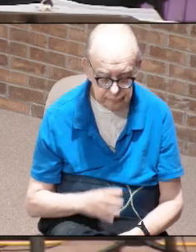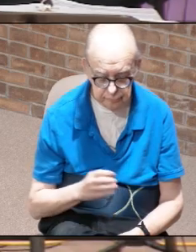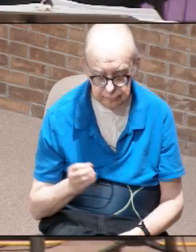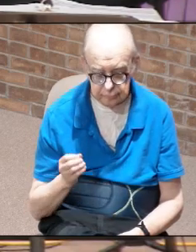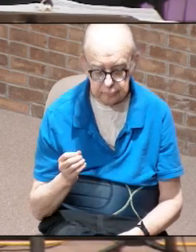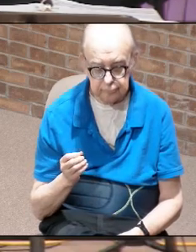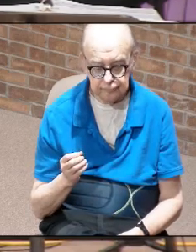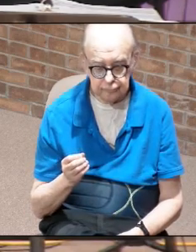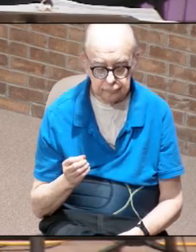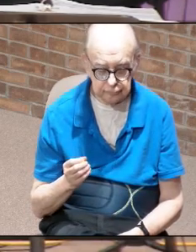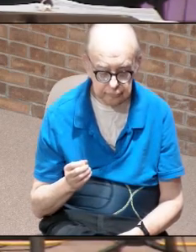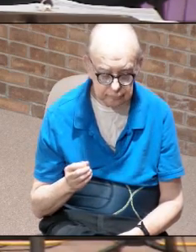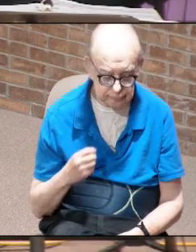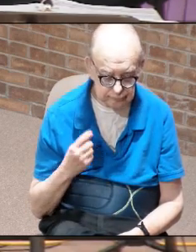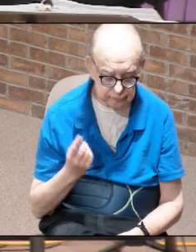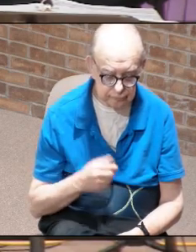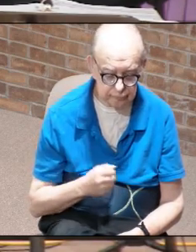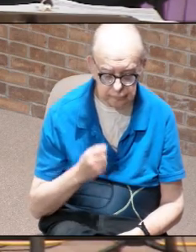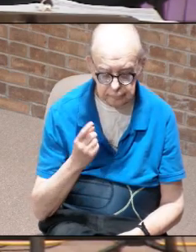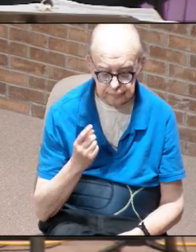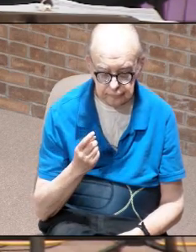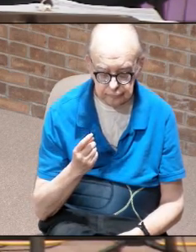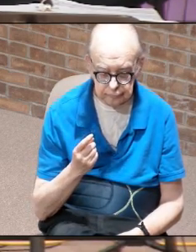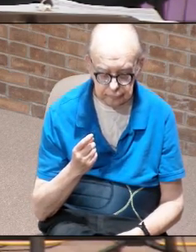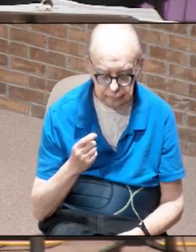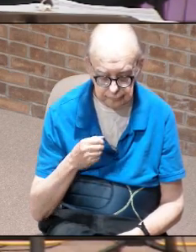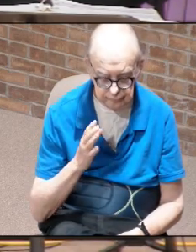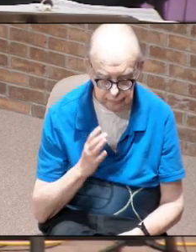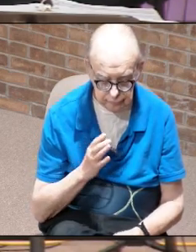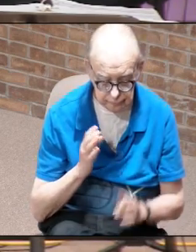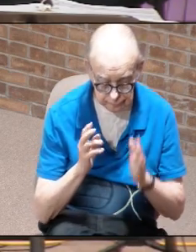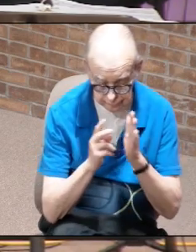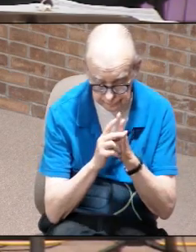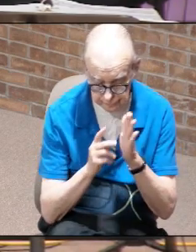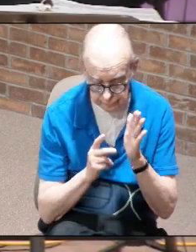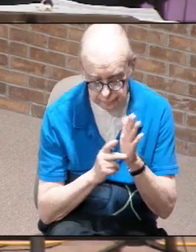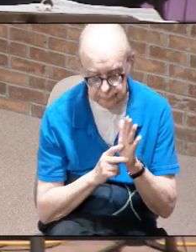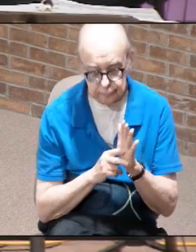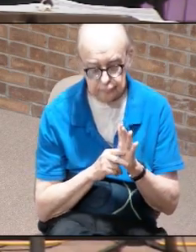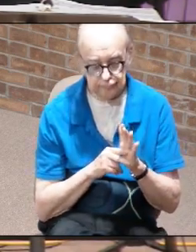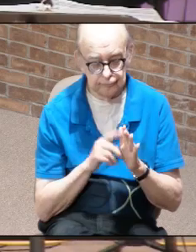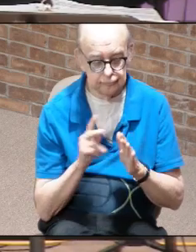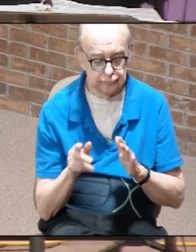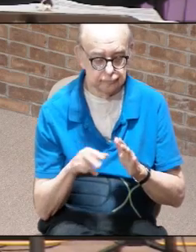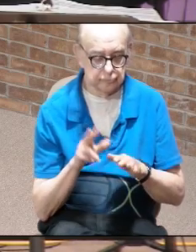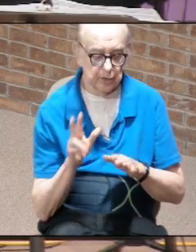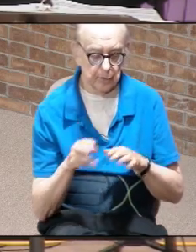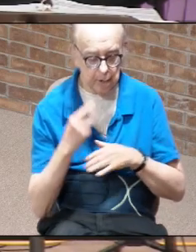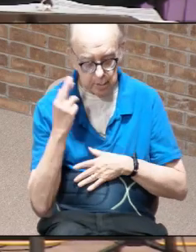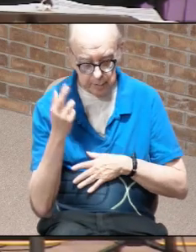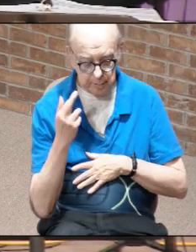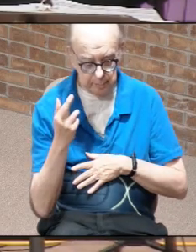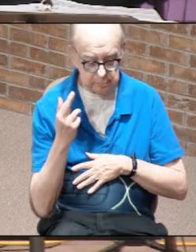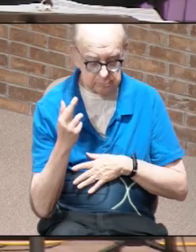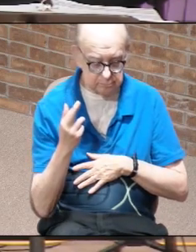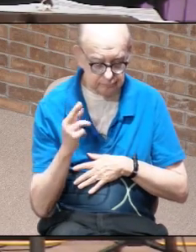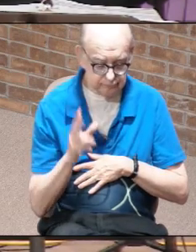And we need to understand God's principles. There are three reasons